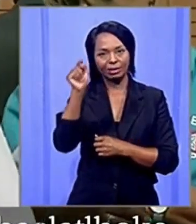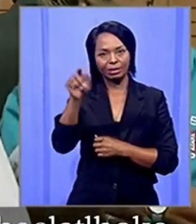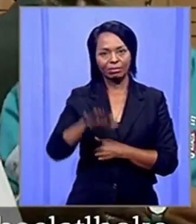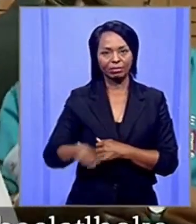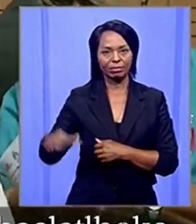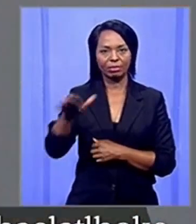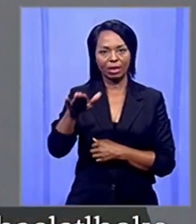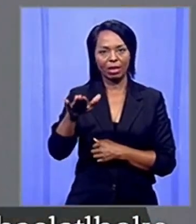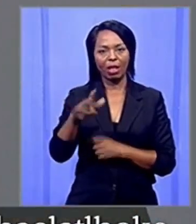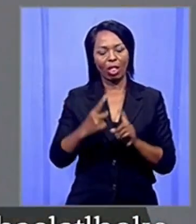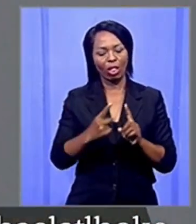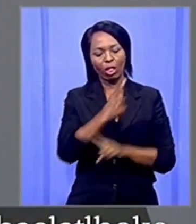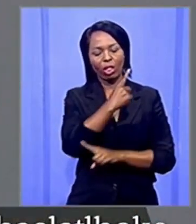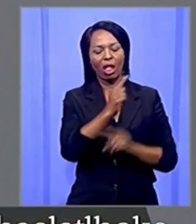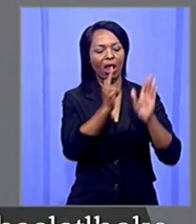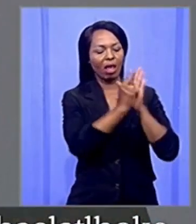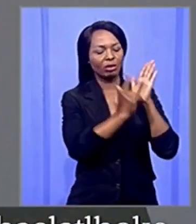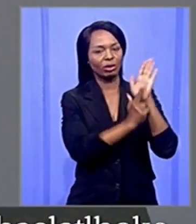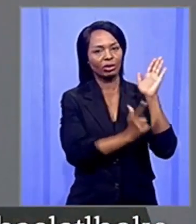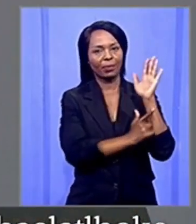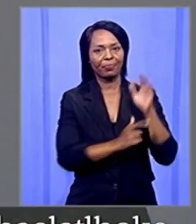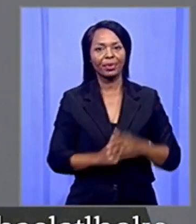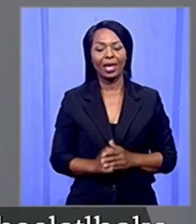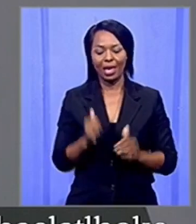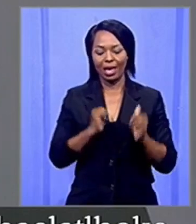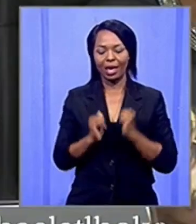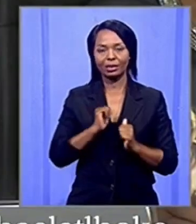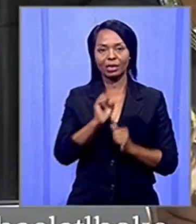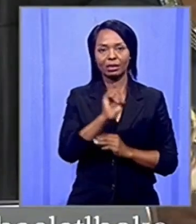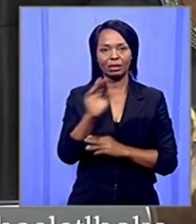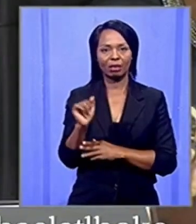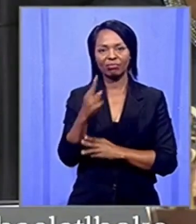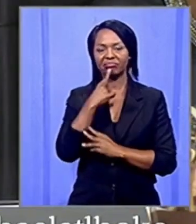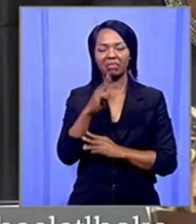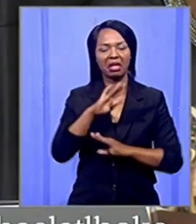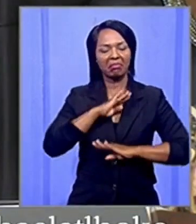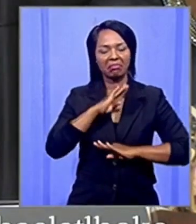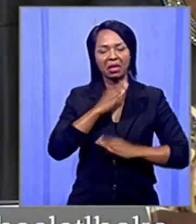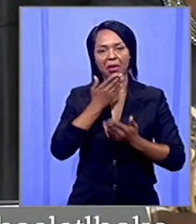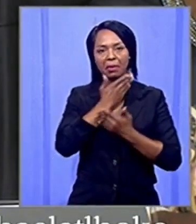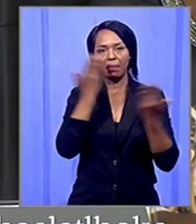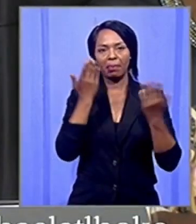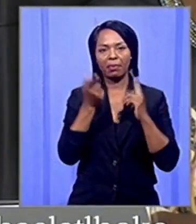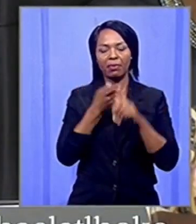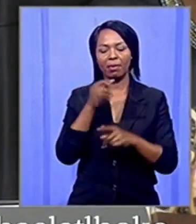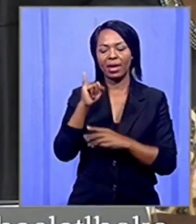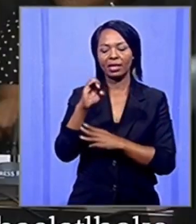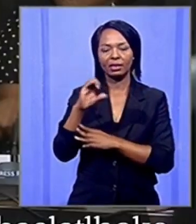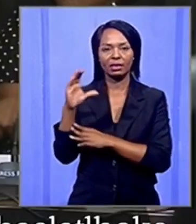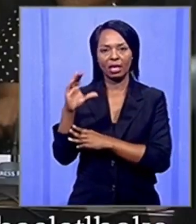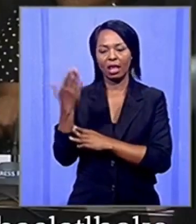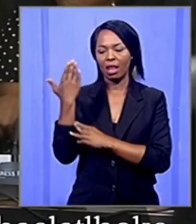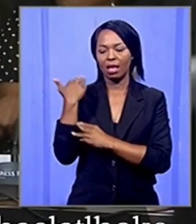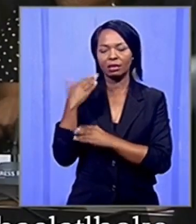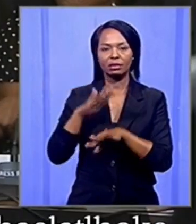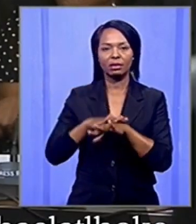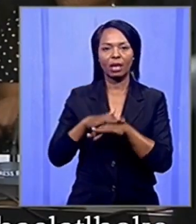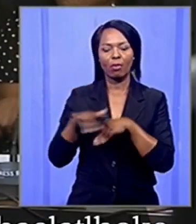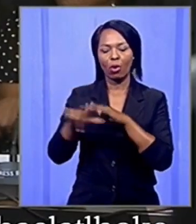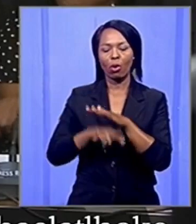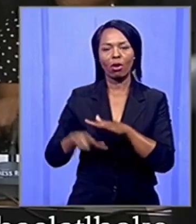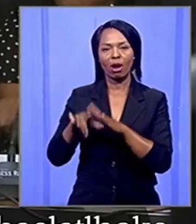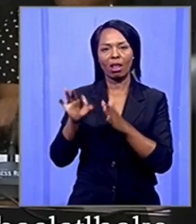the legislation. Ka fa go jelengwe Action SA e bega fa e sa kgotsofadiwa ke IEC mo ditlhophong tsa maloba tsa dipuso